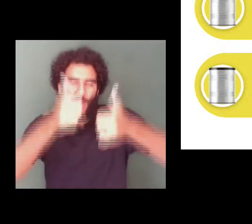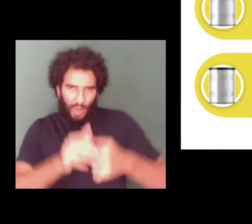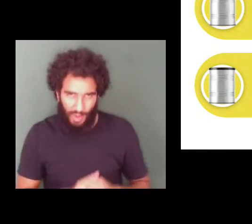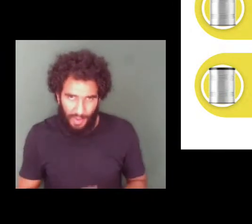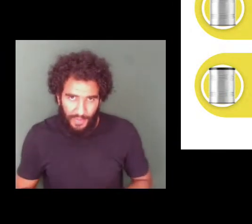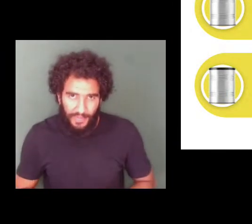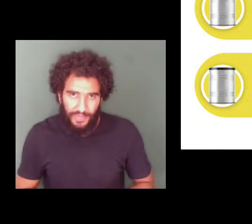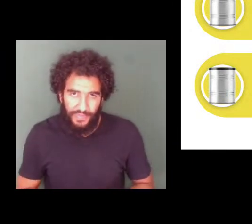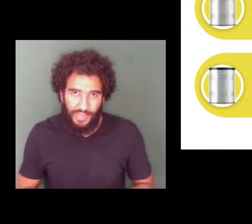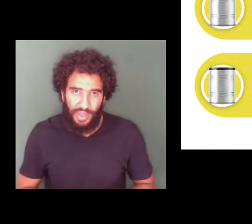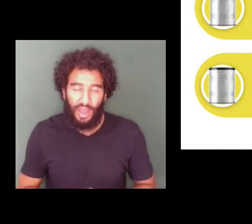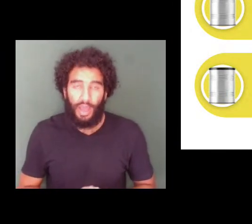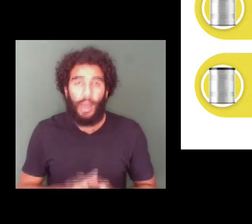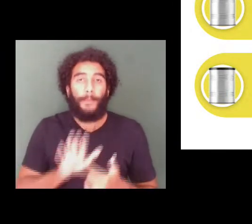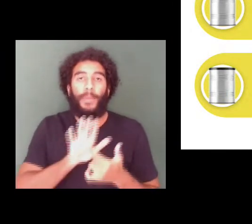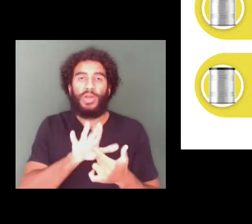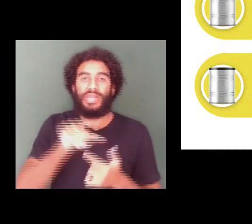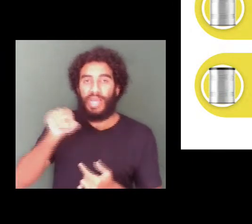or scientific